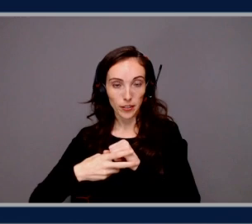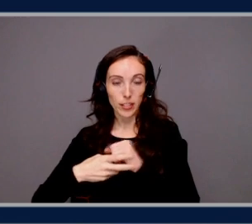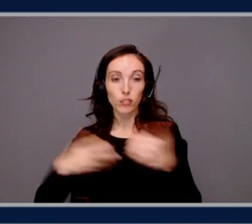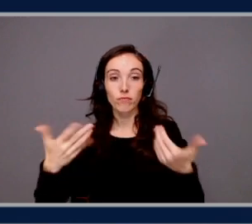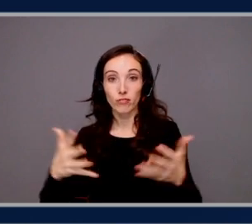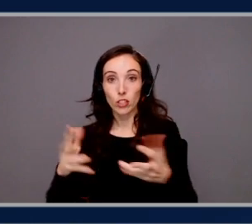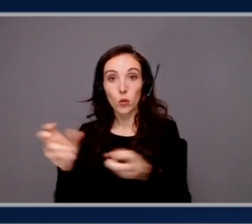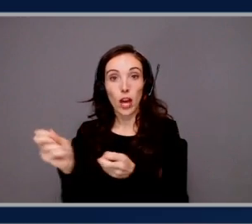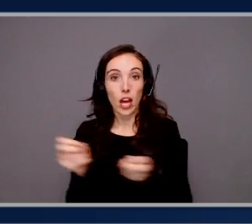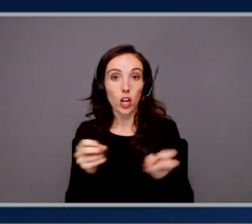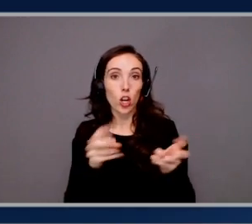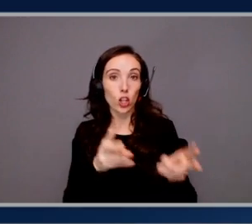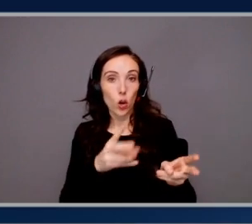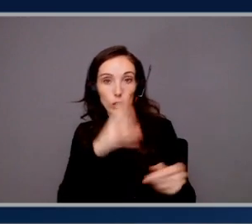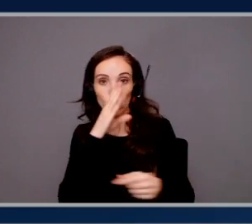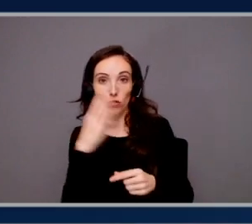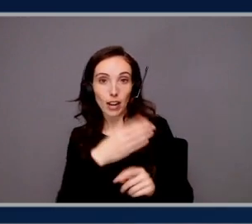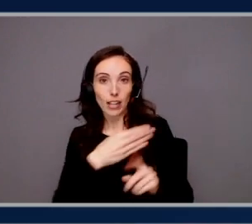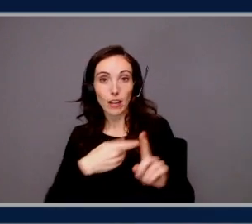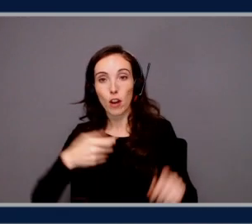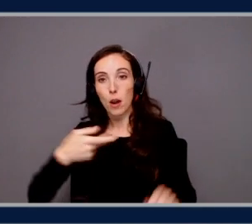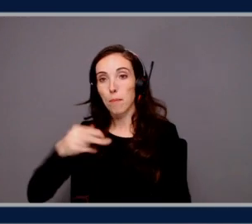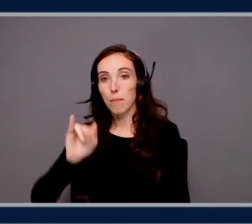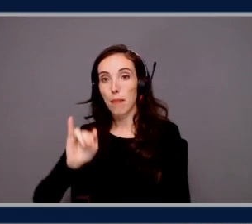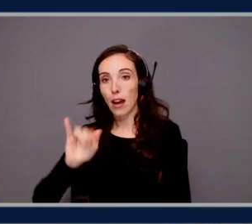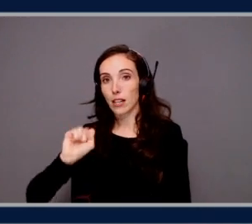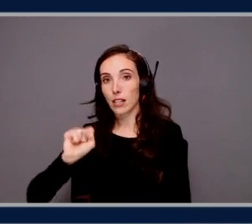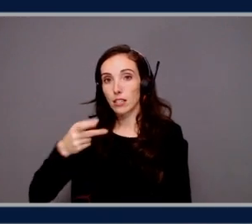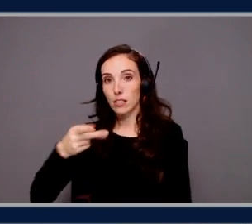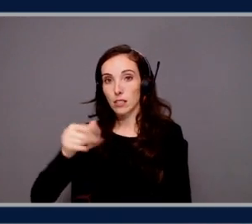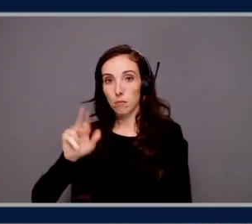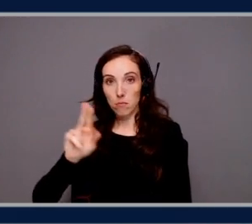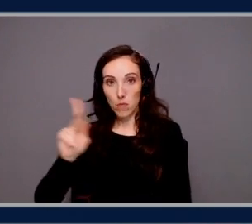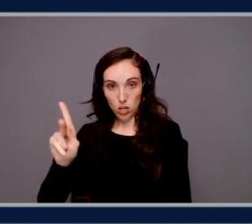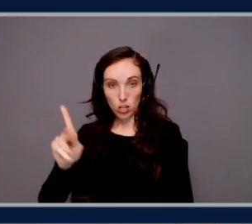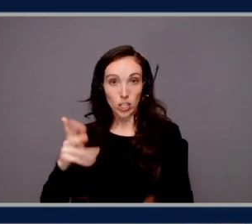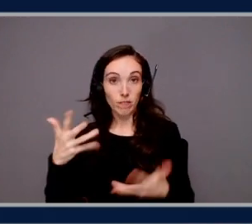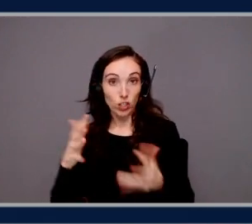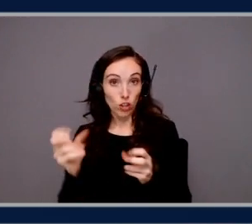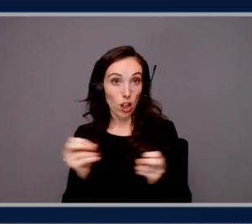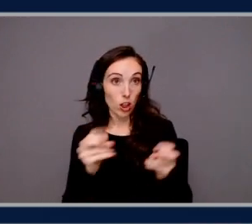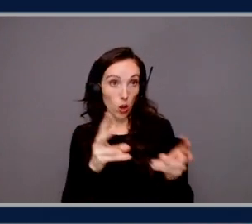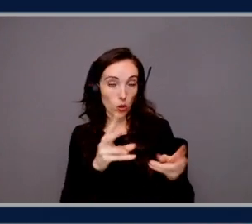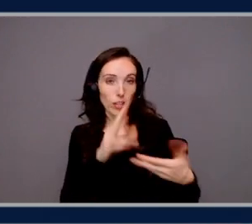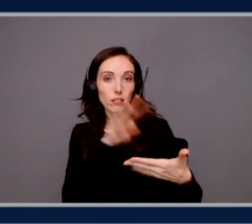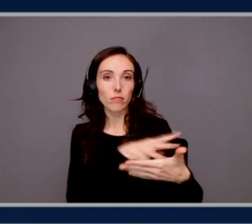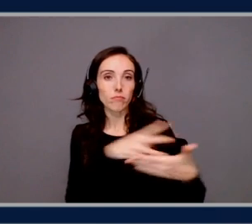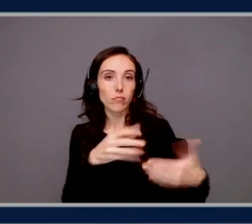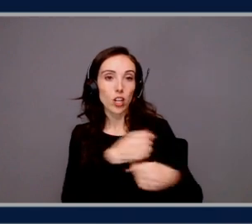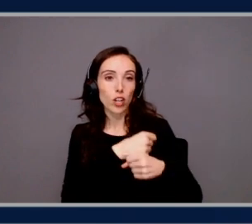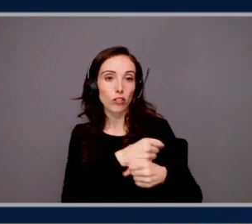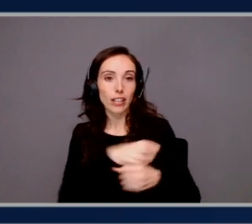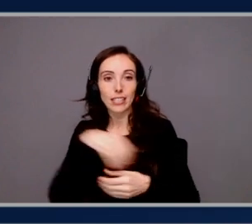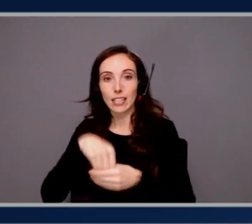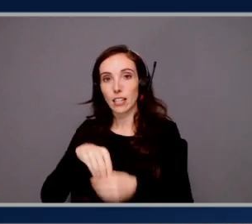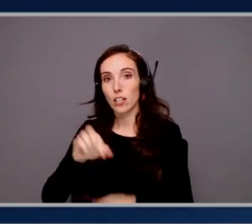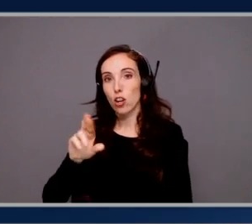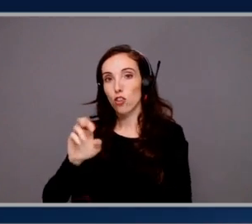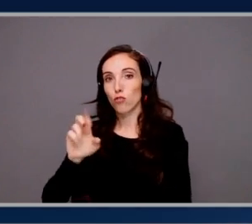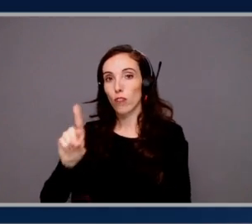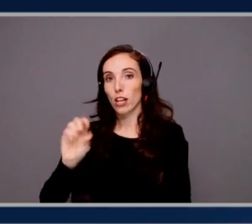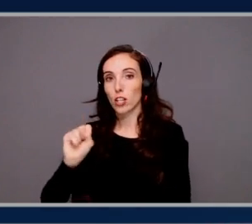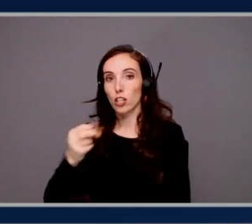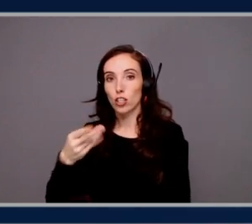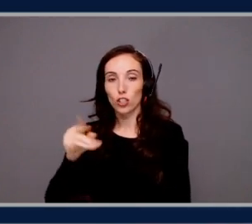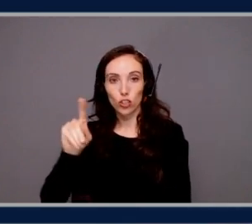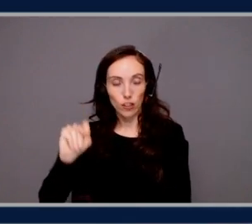the data directly from PySpark. And once the data is loaded, the table is created in the Redshift managed storage. Okay.